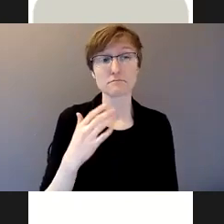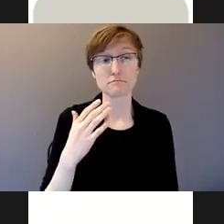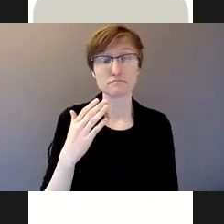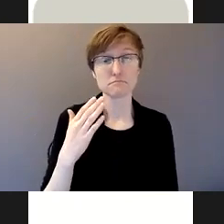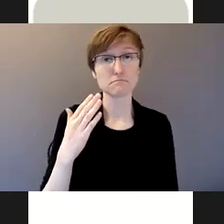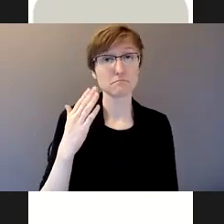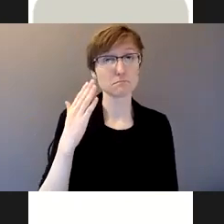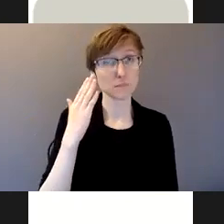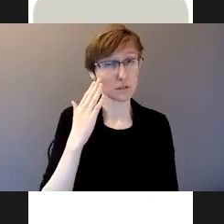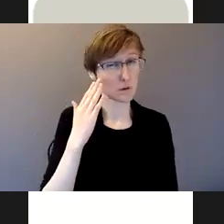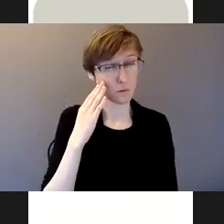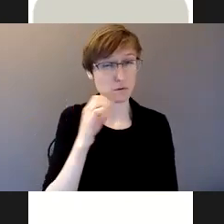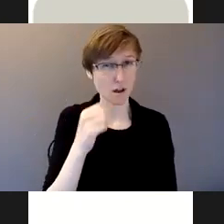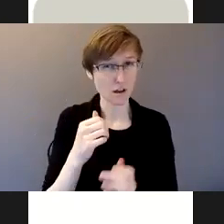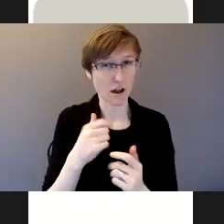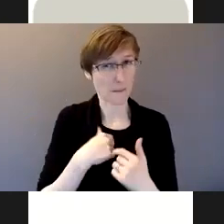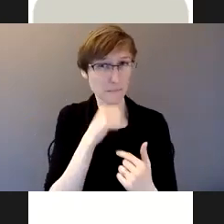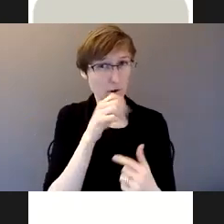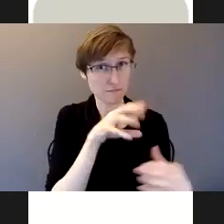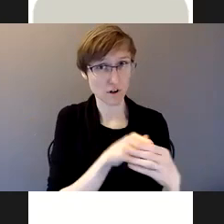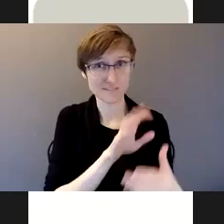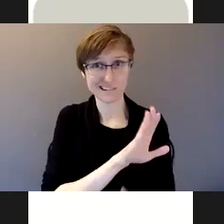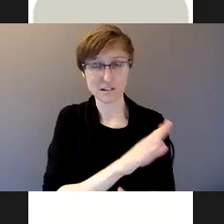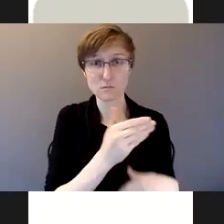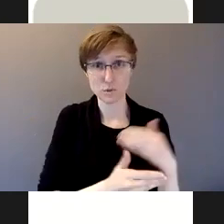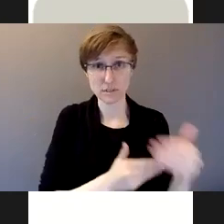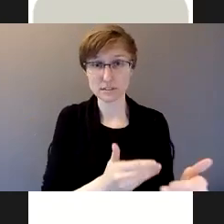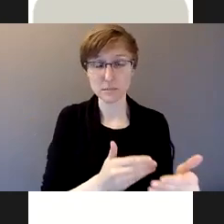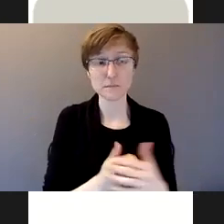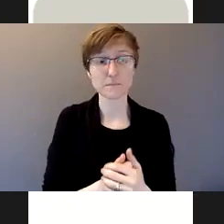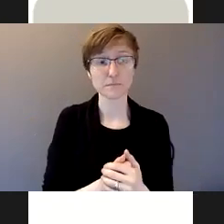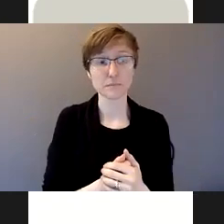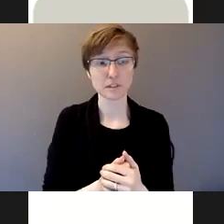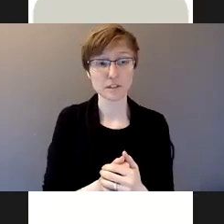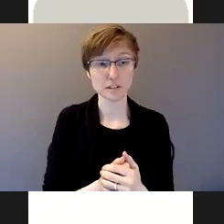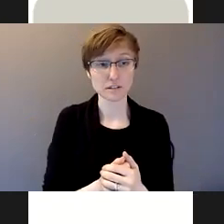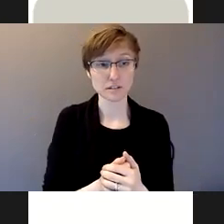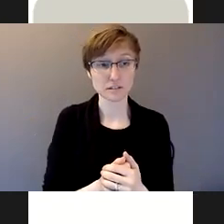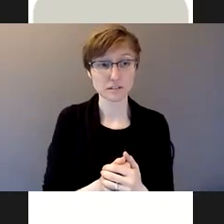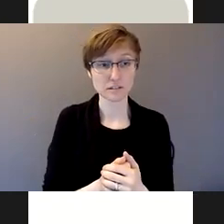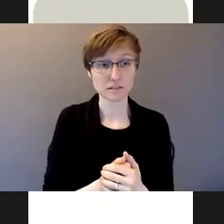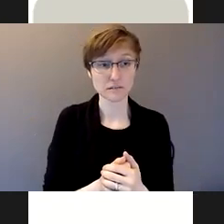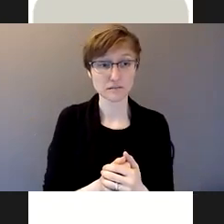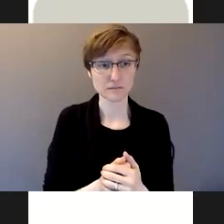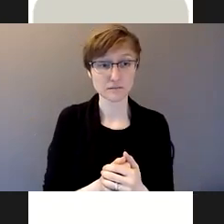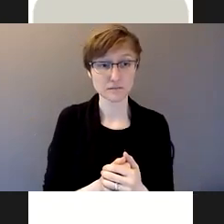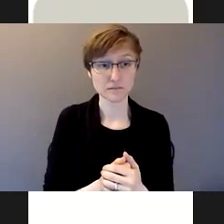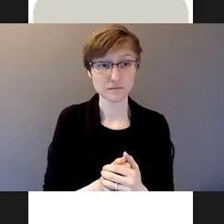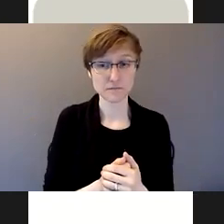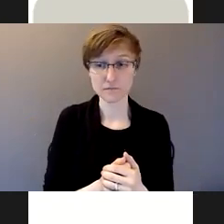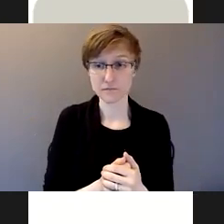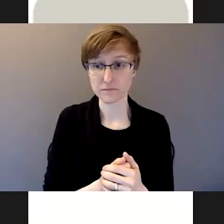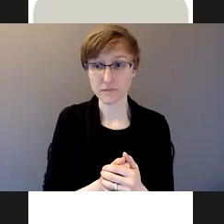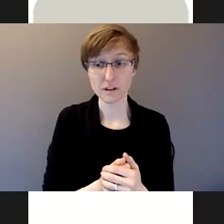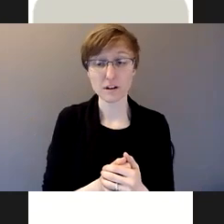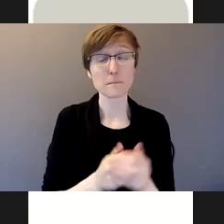in Ontario need guardianship, like us, anyone to be guardian of personal care, especially the government. It's the most intrusive option there